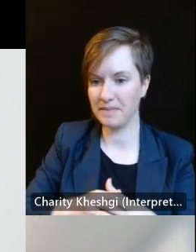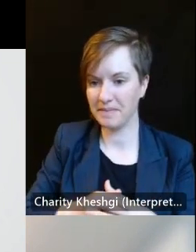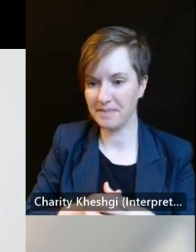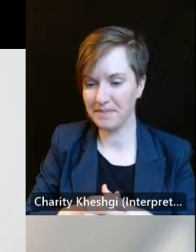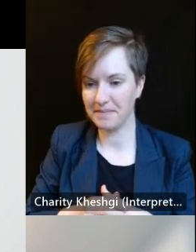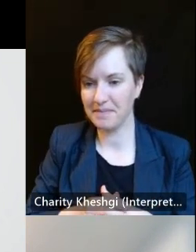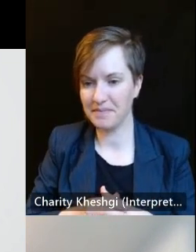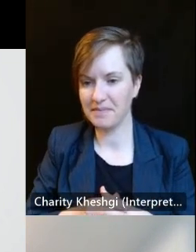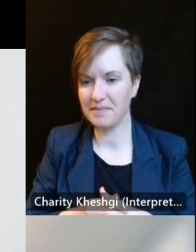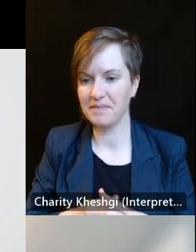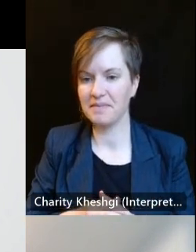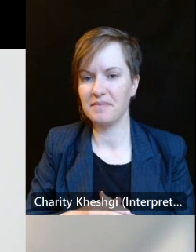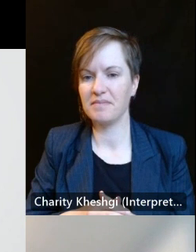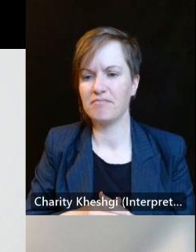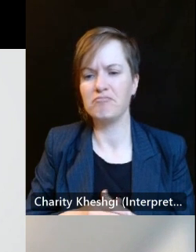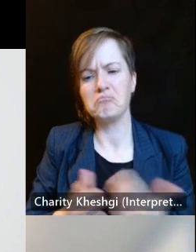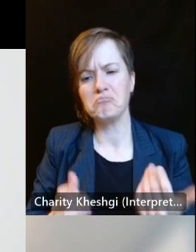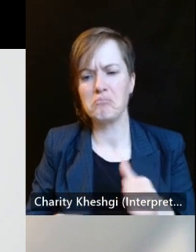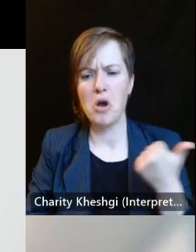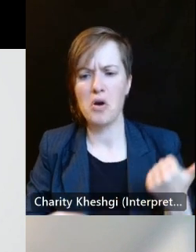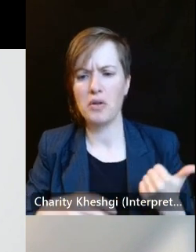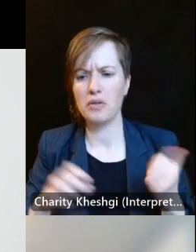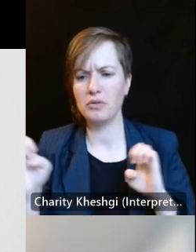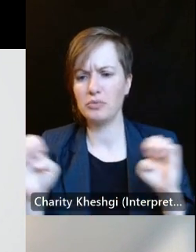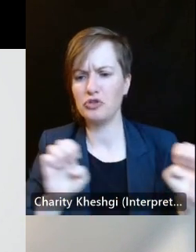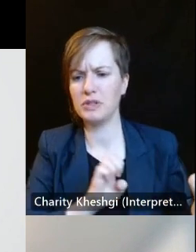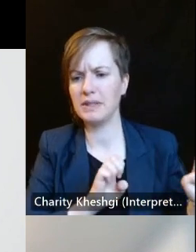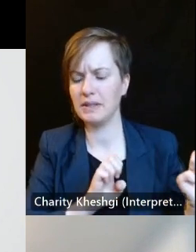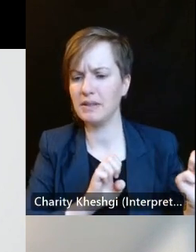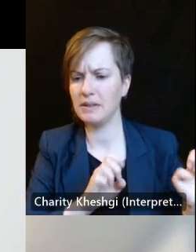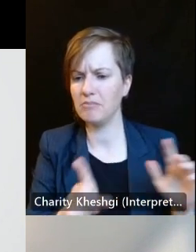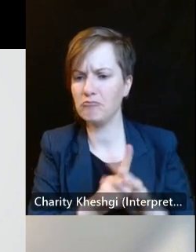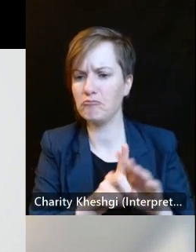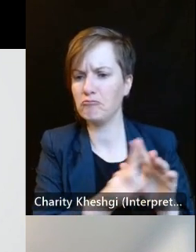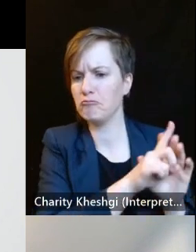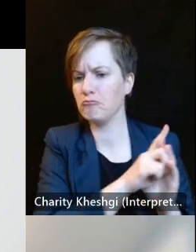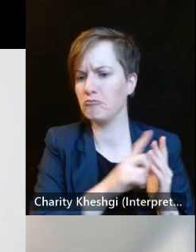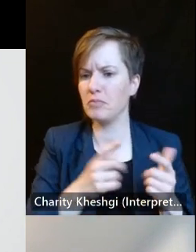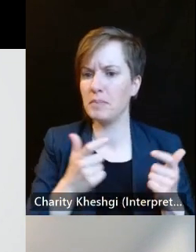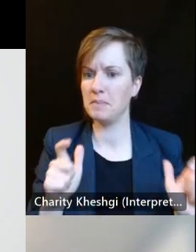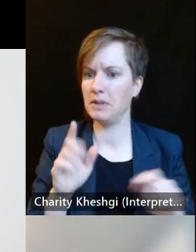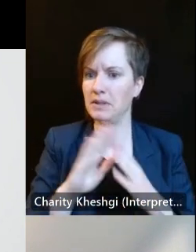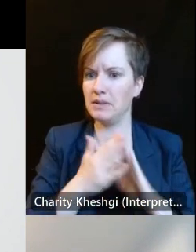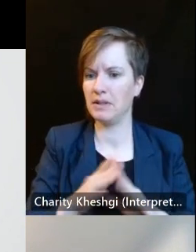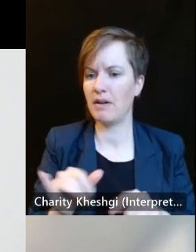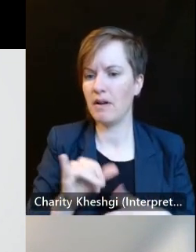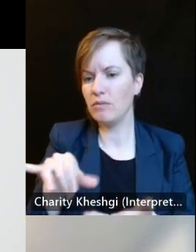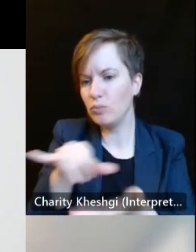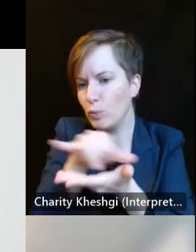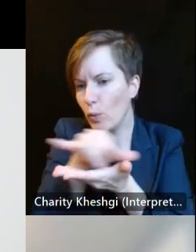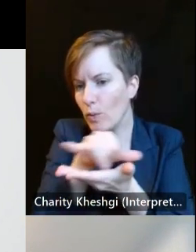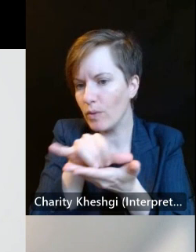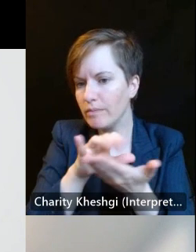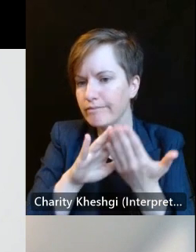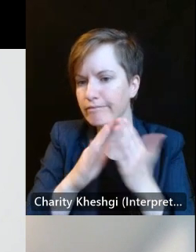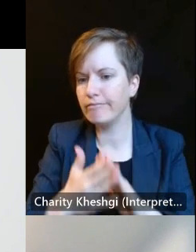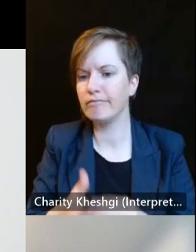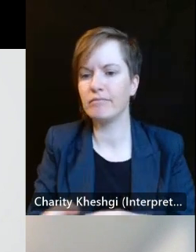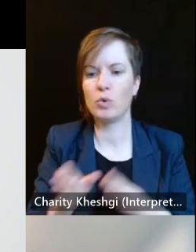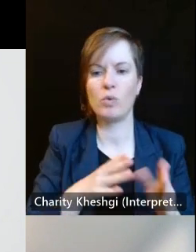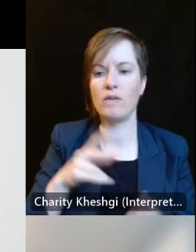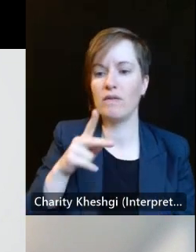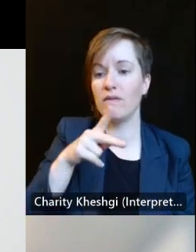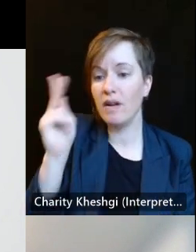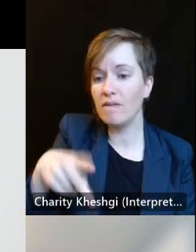and there have been other emergencies, in large cities like New York and Philadelphia, where